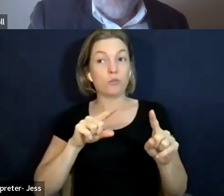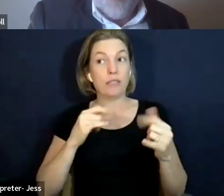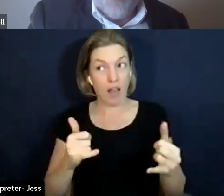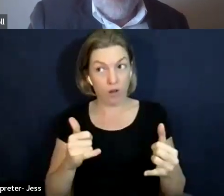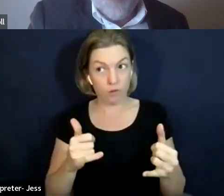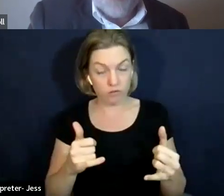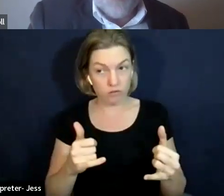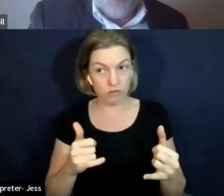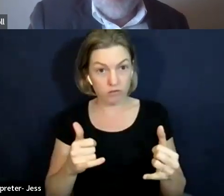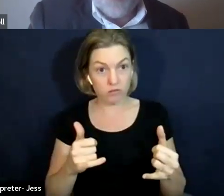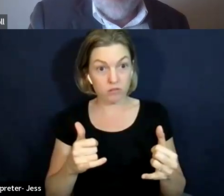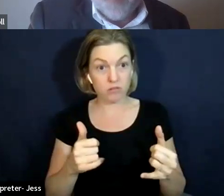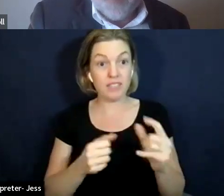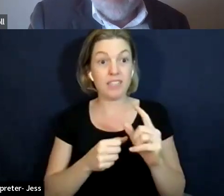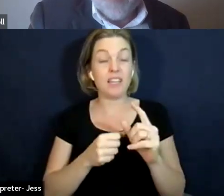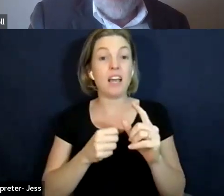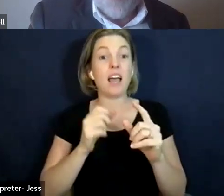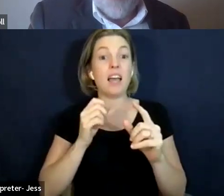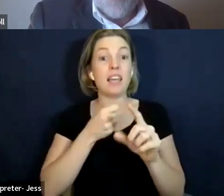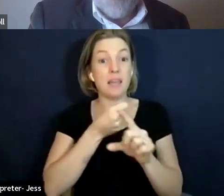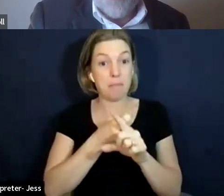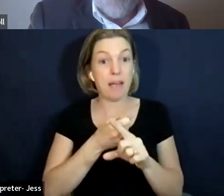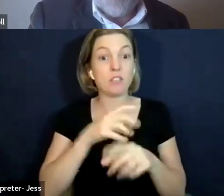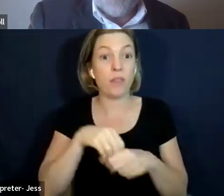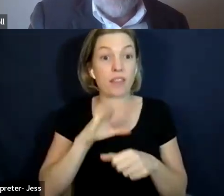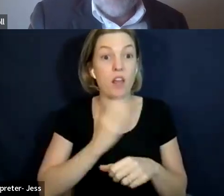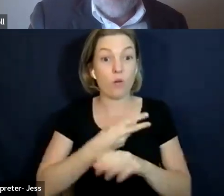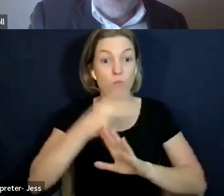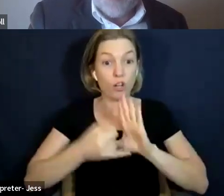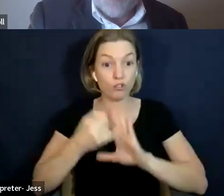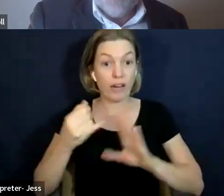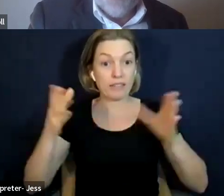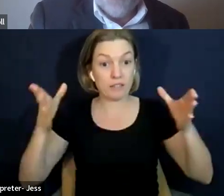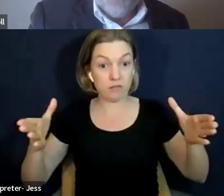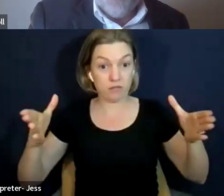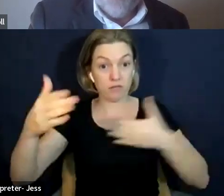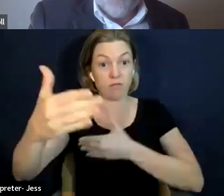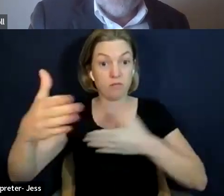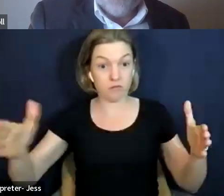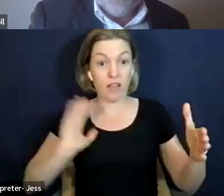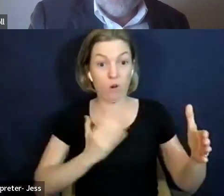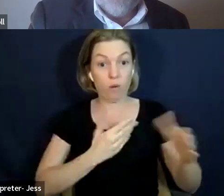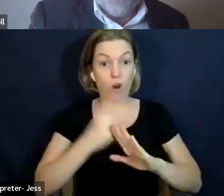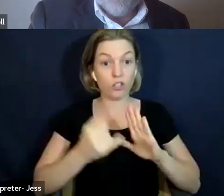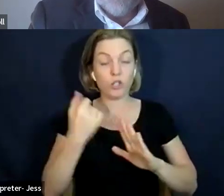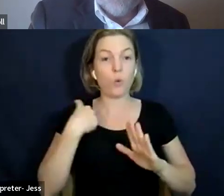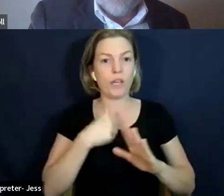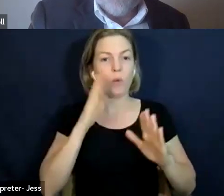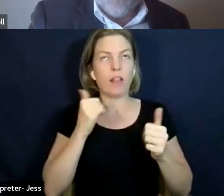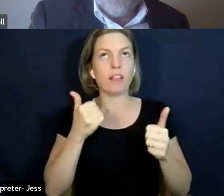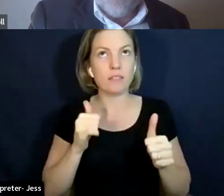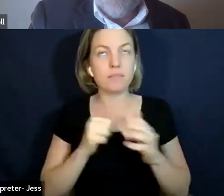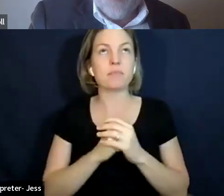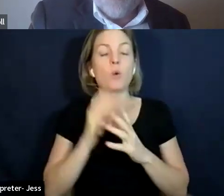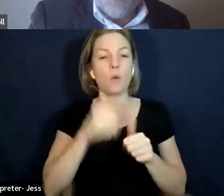is the impacts within our project limits on this project. We will